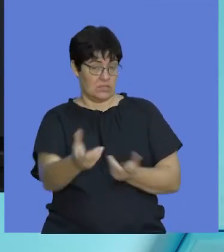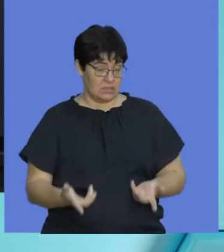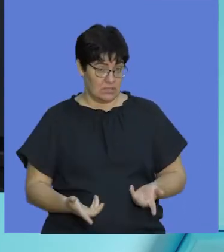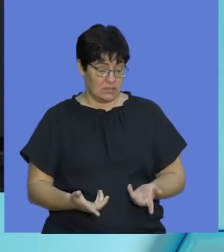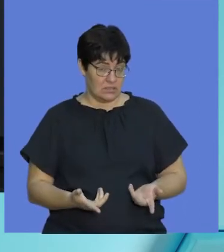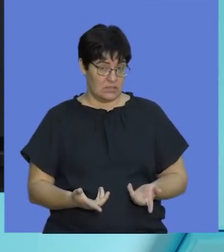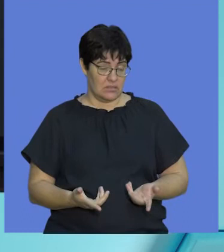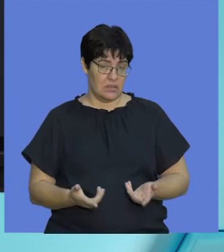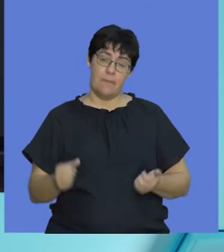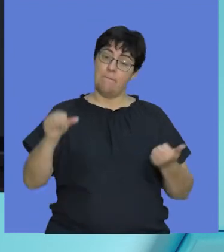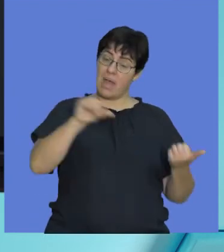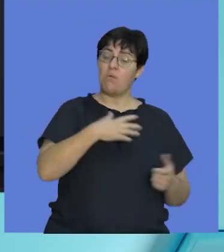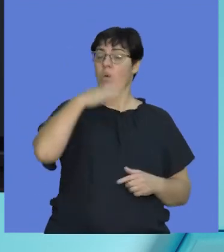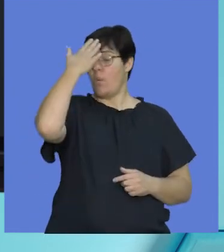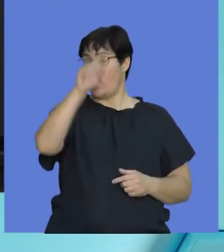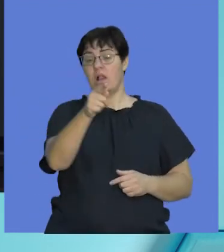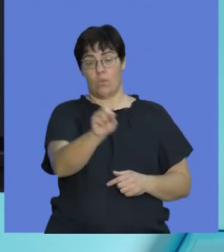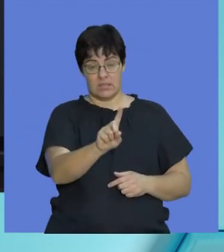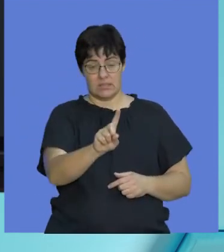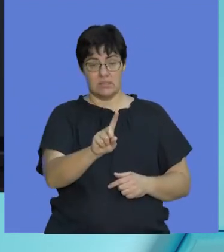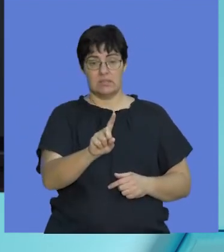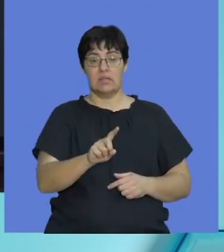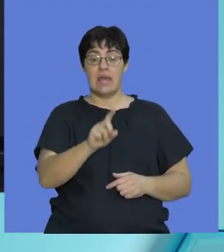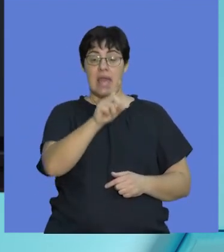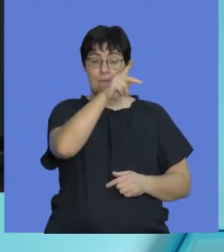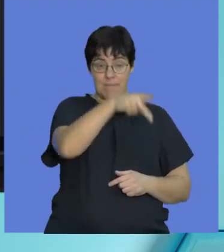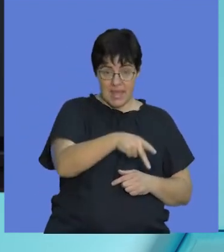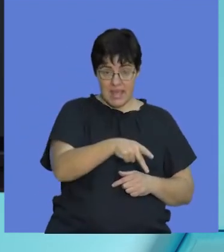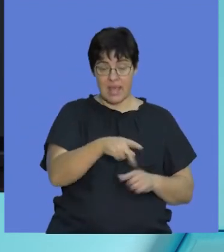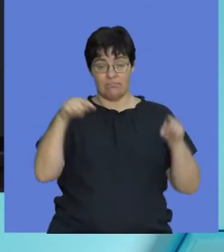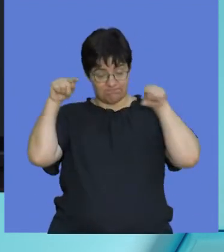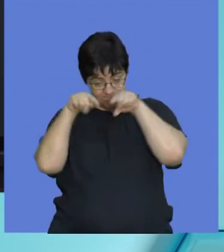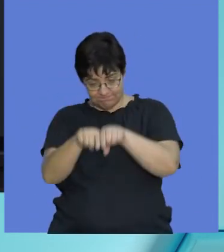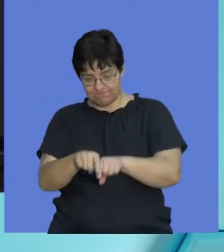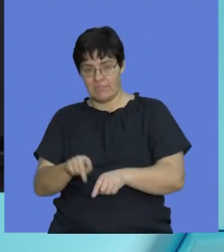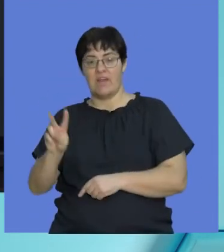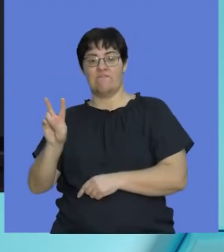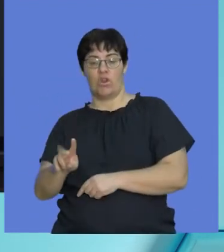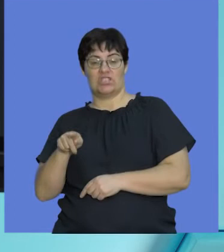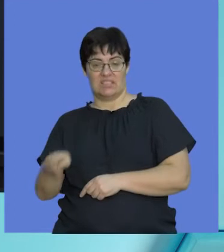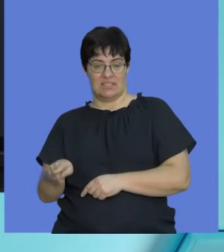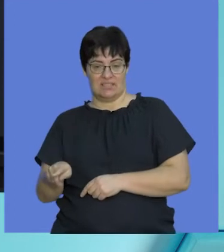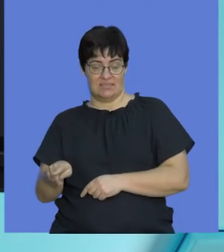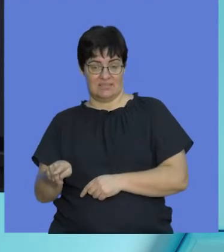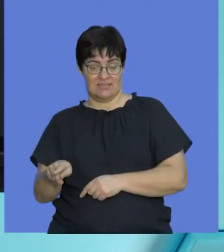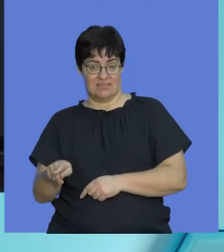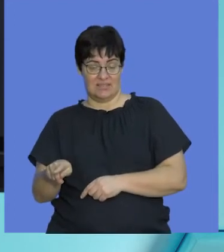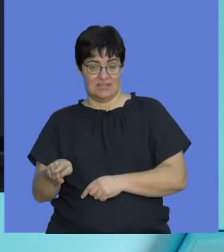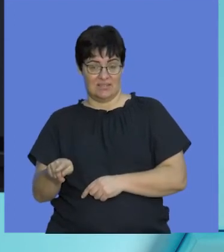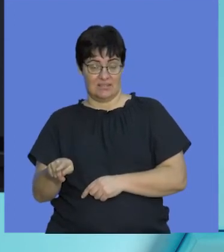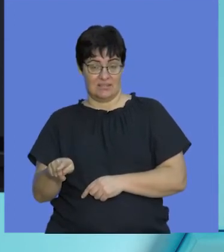so we go back to the fact that we know momentum is directly proportional to velocity.